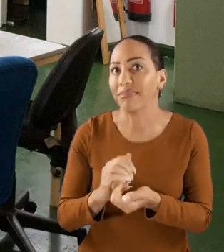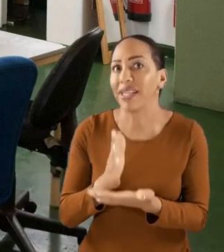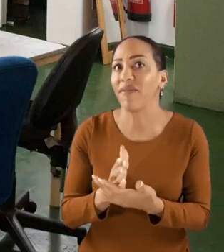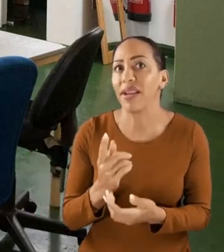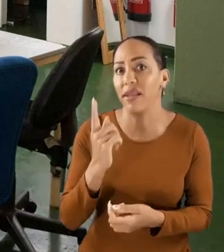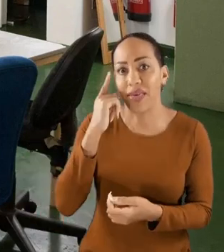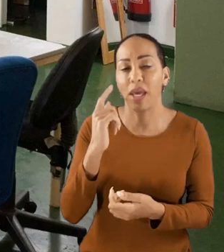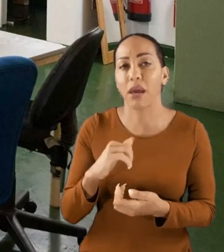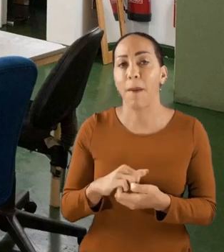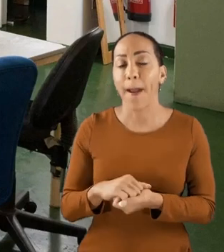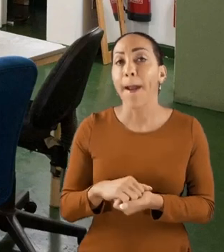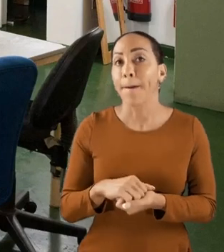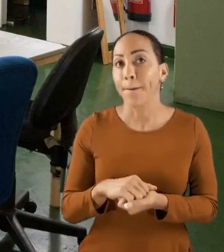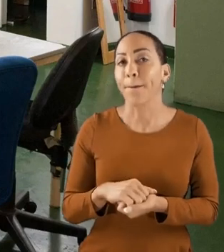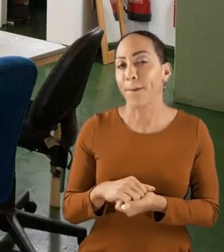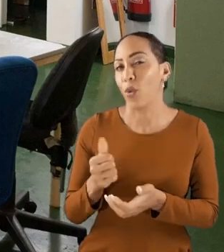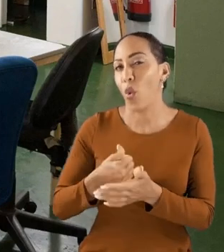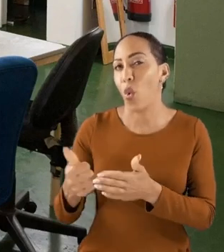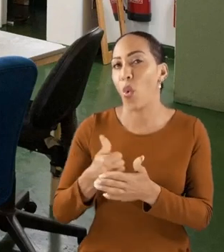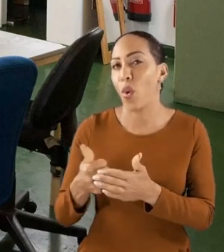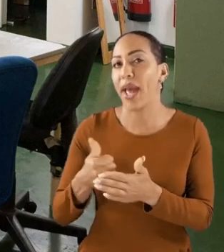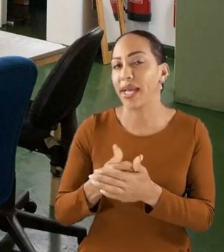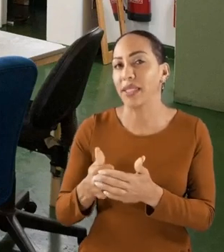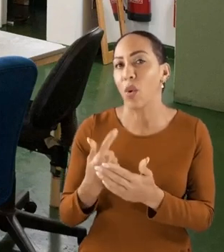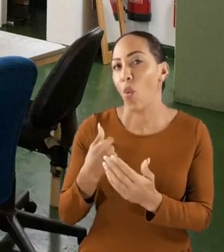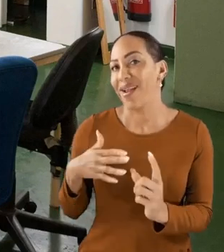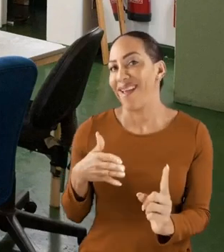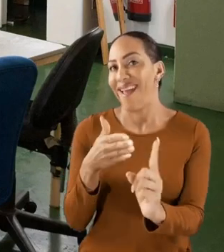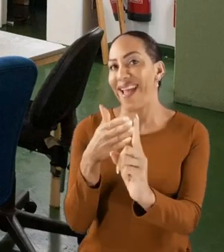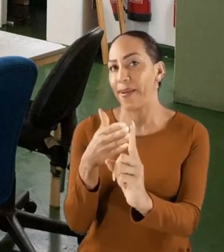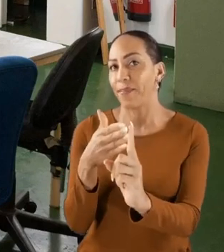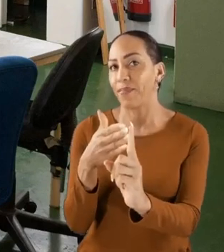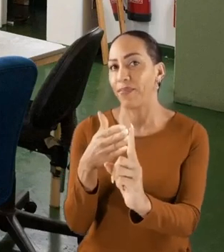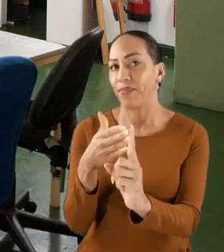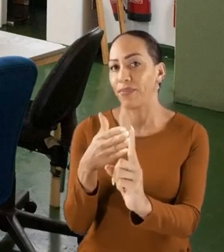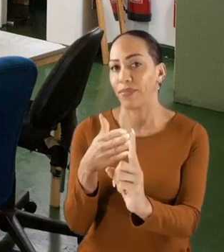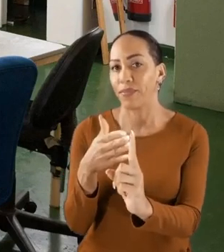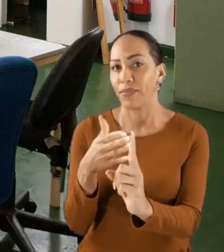so I definitely think that that's always been an element of it, has been